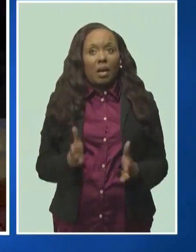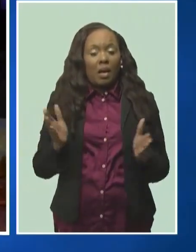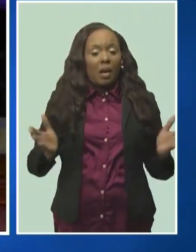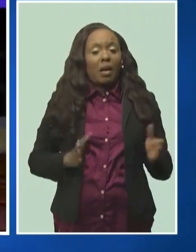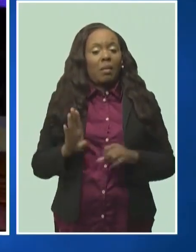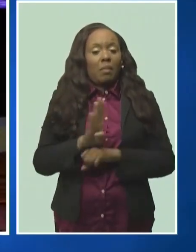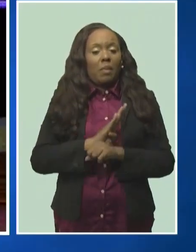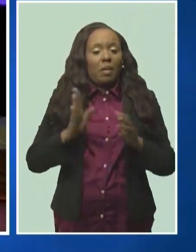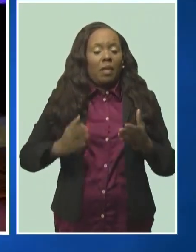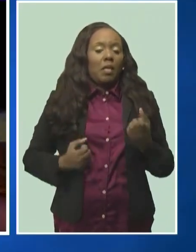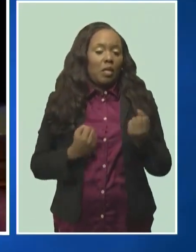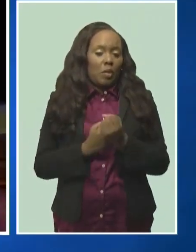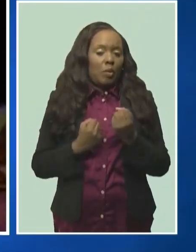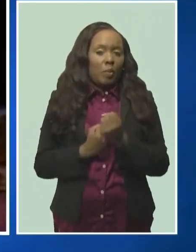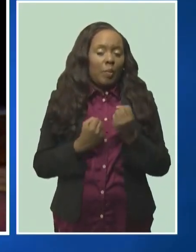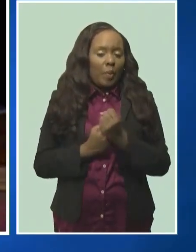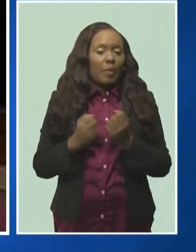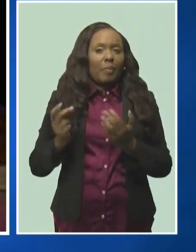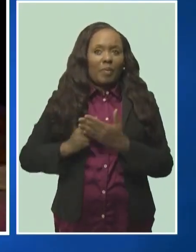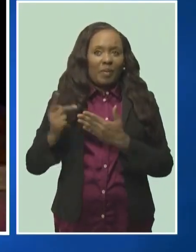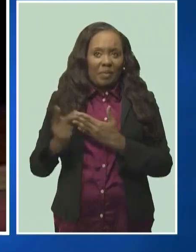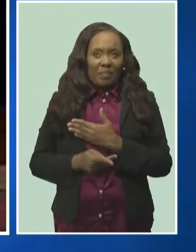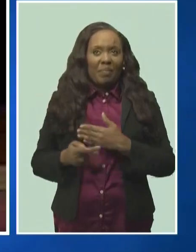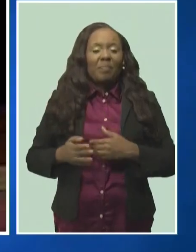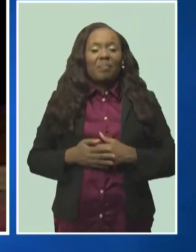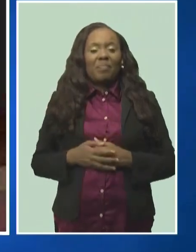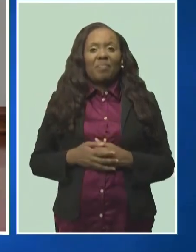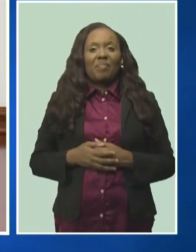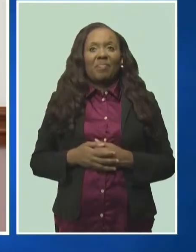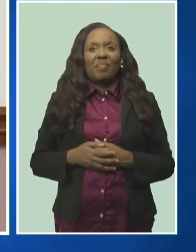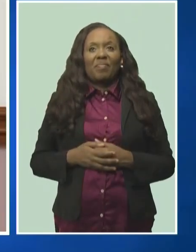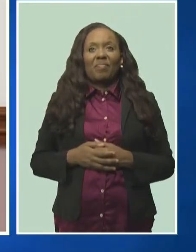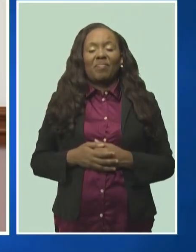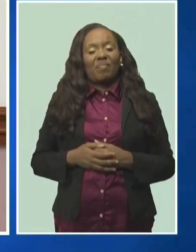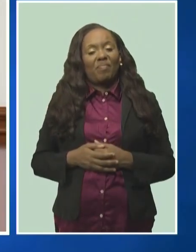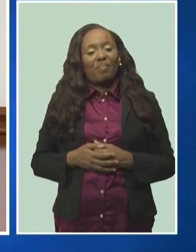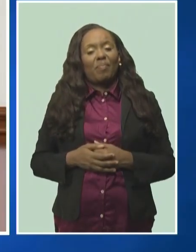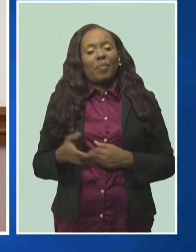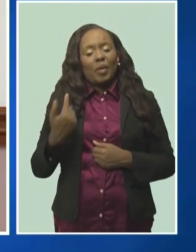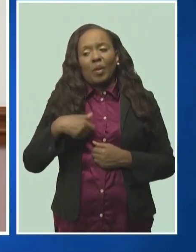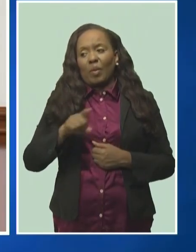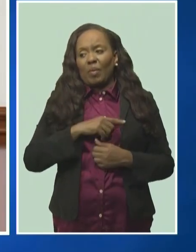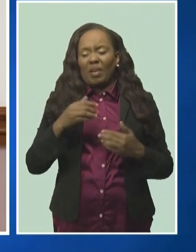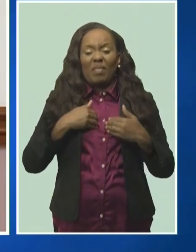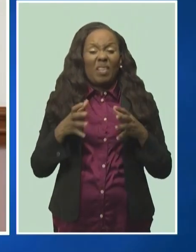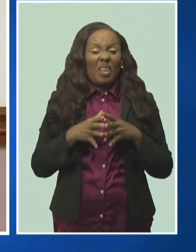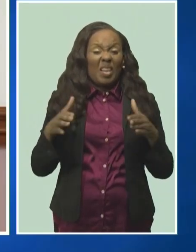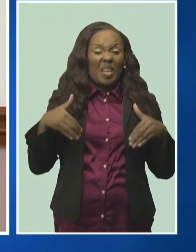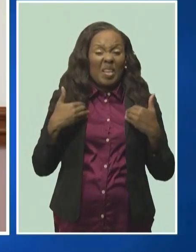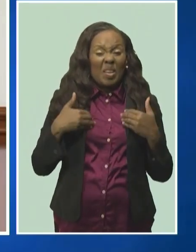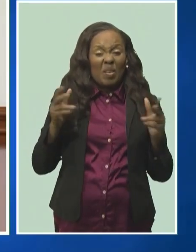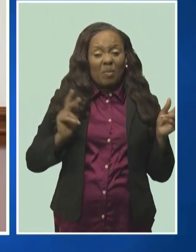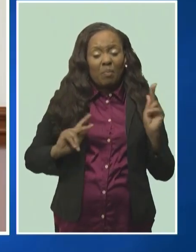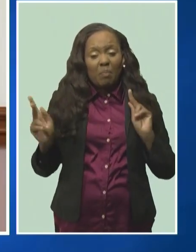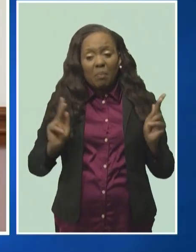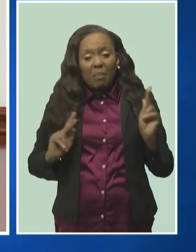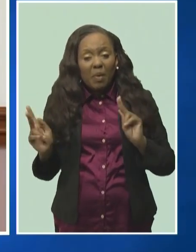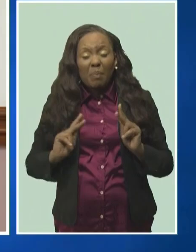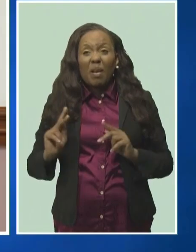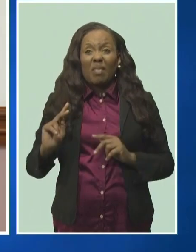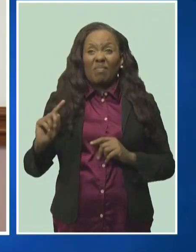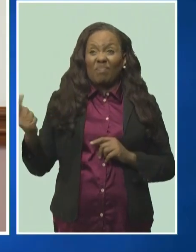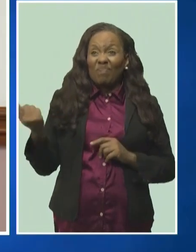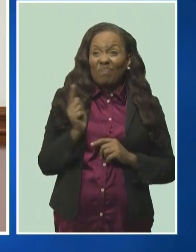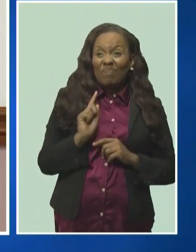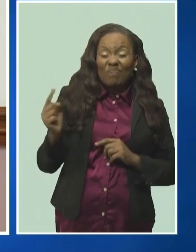Barbadians to support the show. We tend to have quite a few young people in and out of the ministry offices